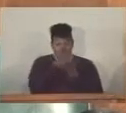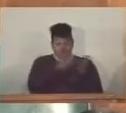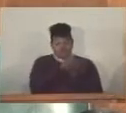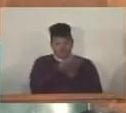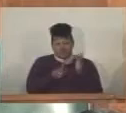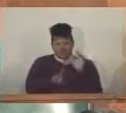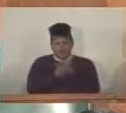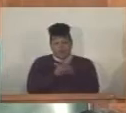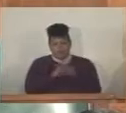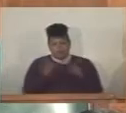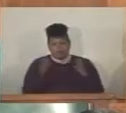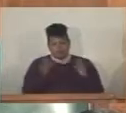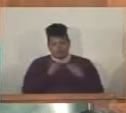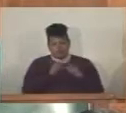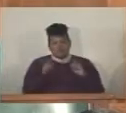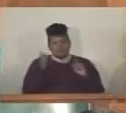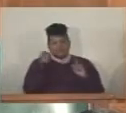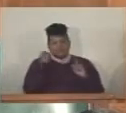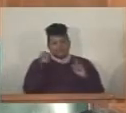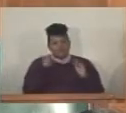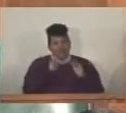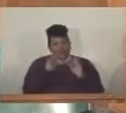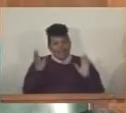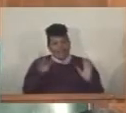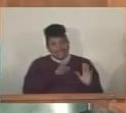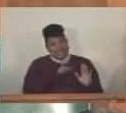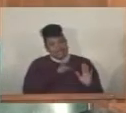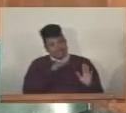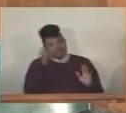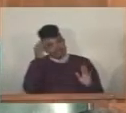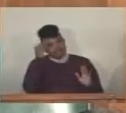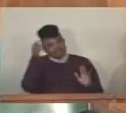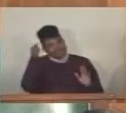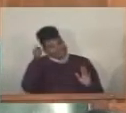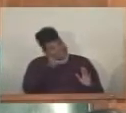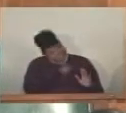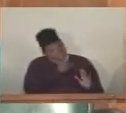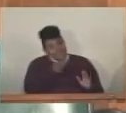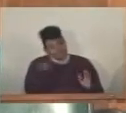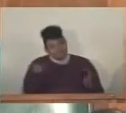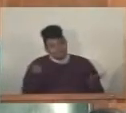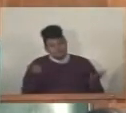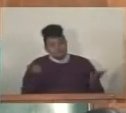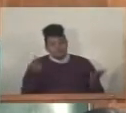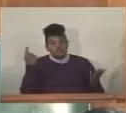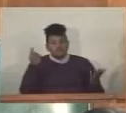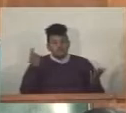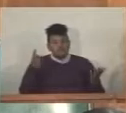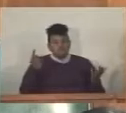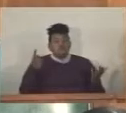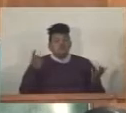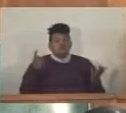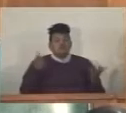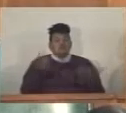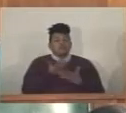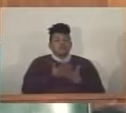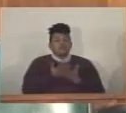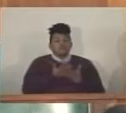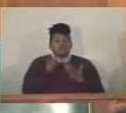But the accused now goes to a